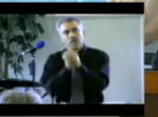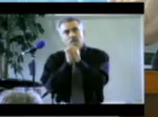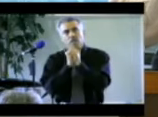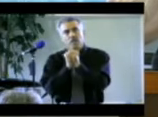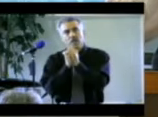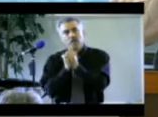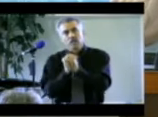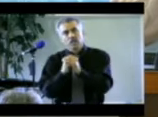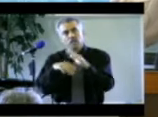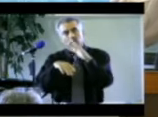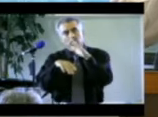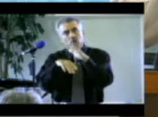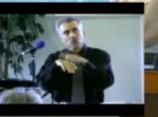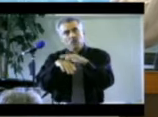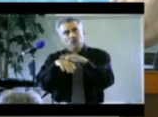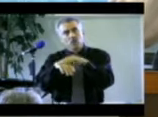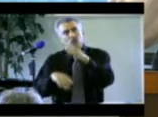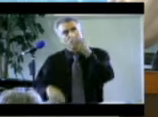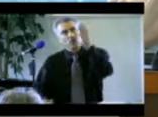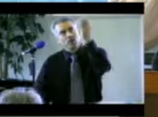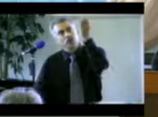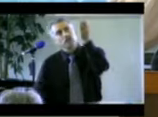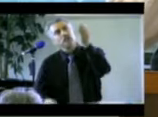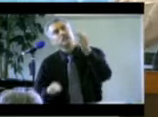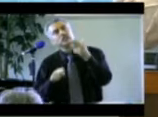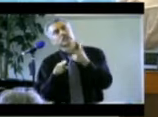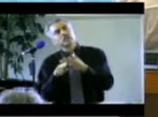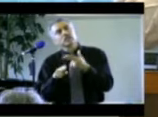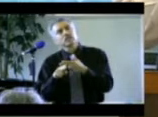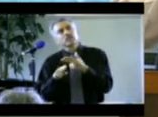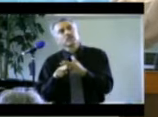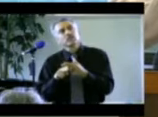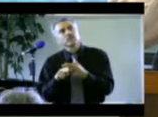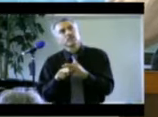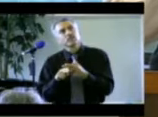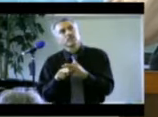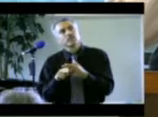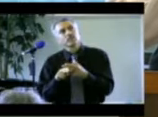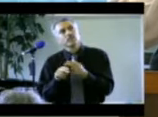call his name, his light will